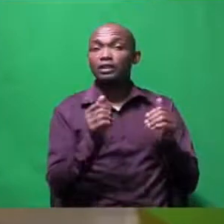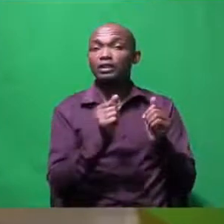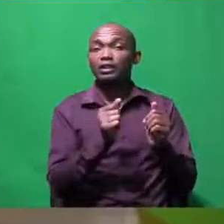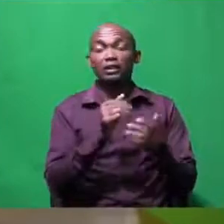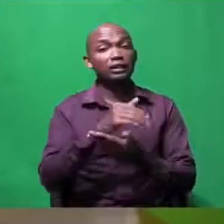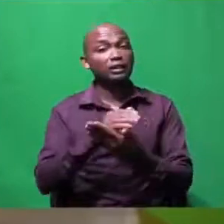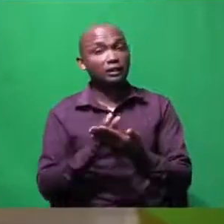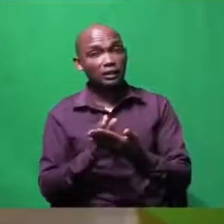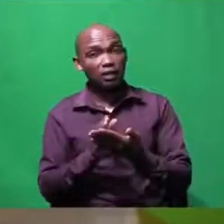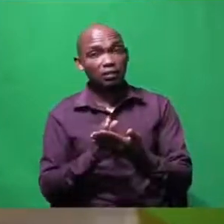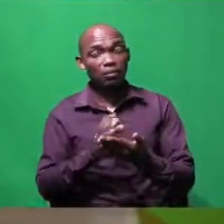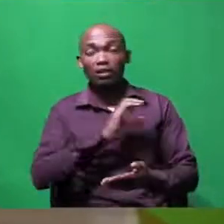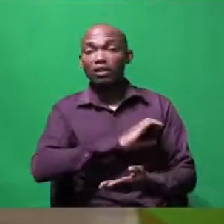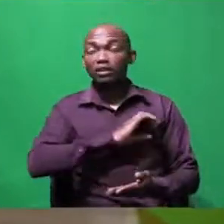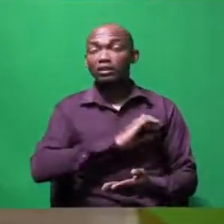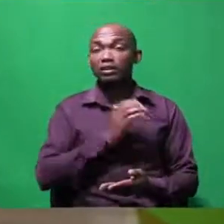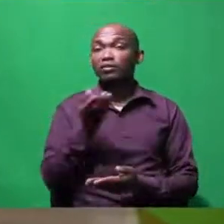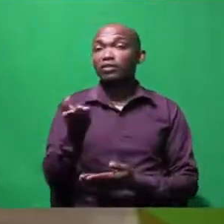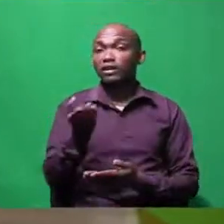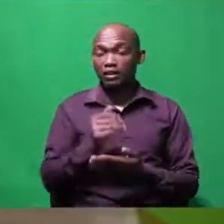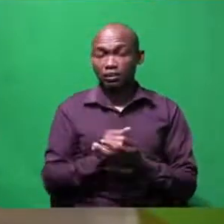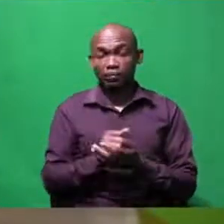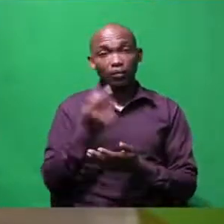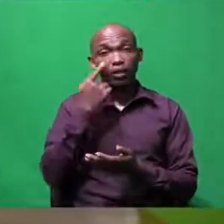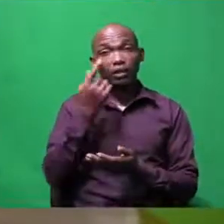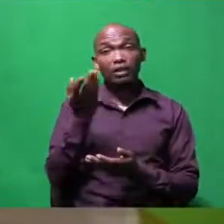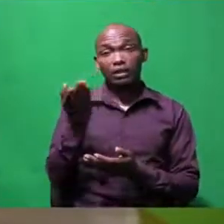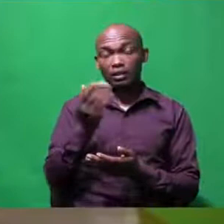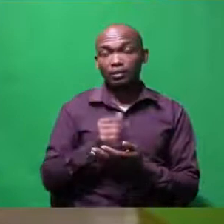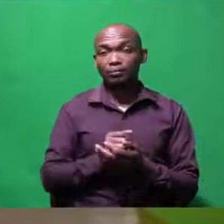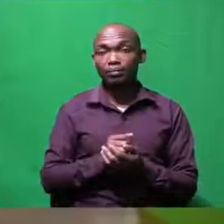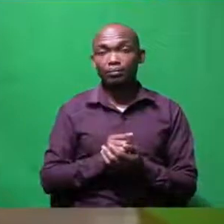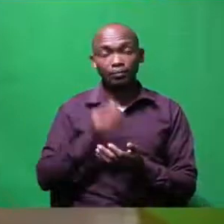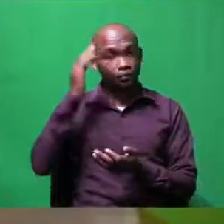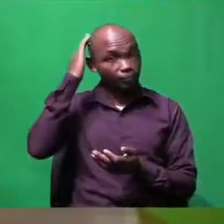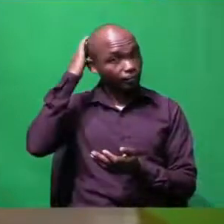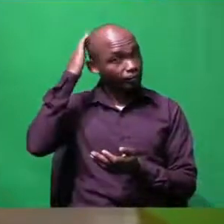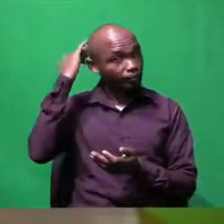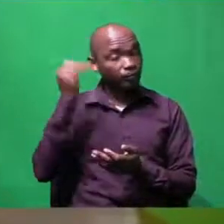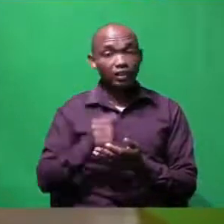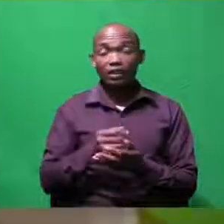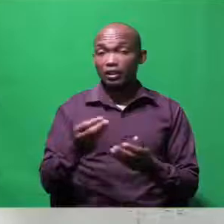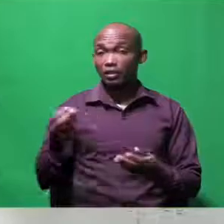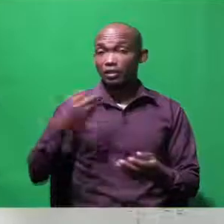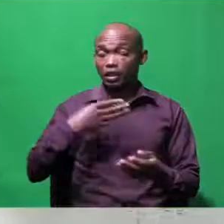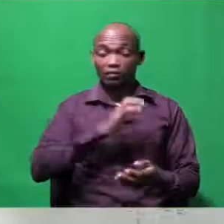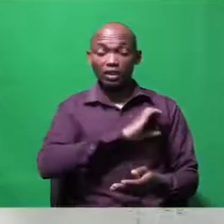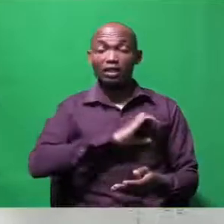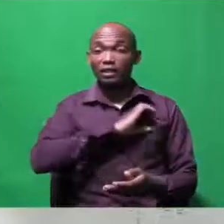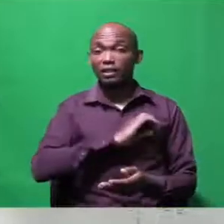characteristic of this. Look at these 2 pieces of lens. Can you give a characteristic of this?